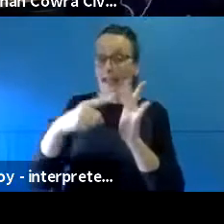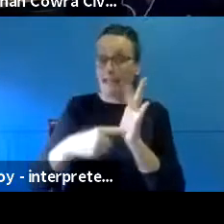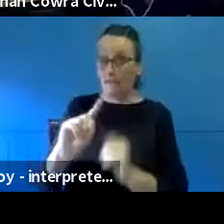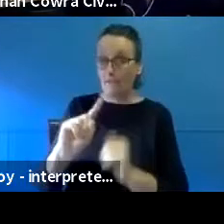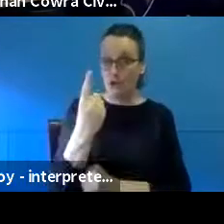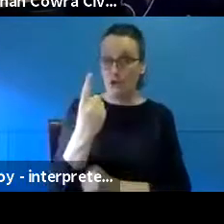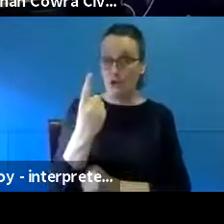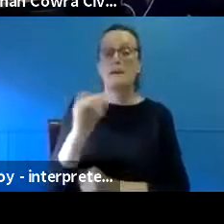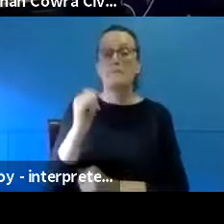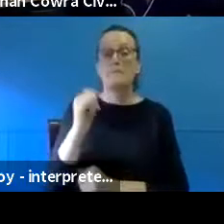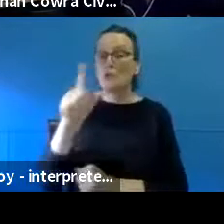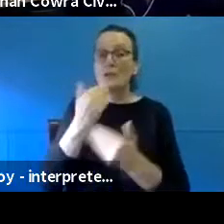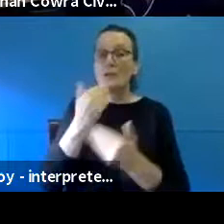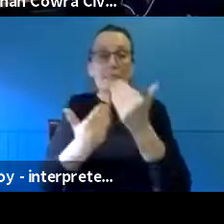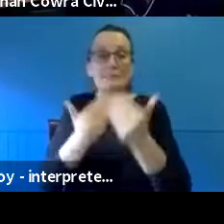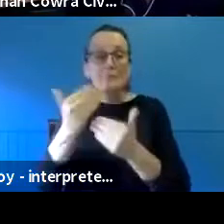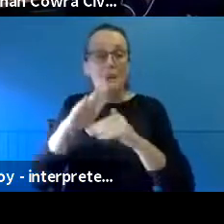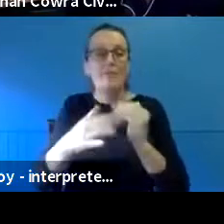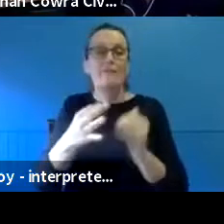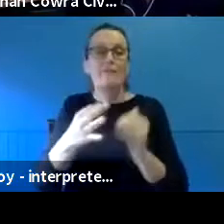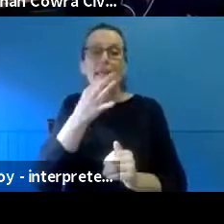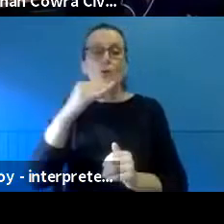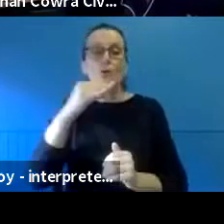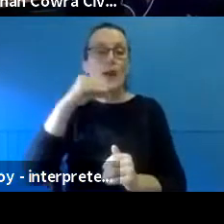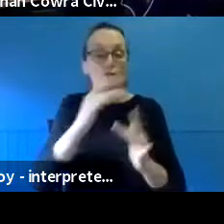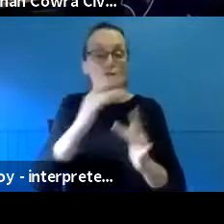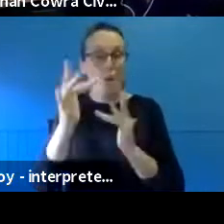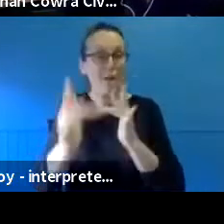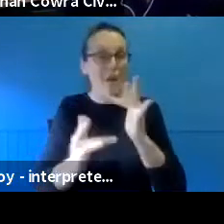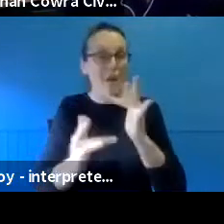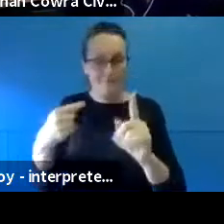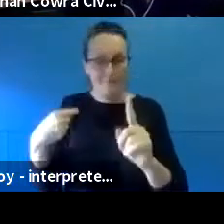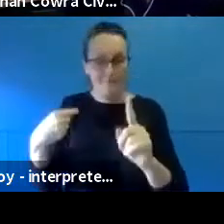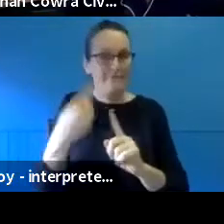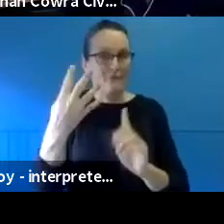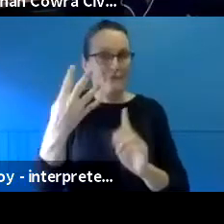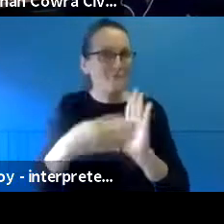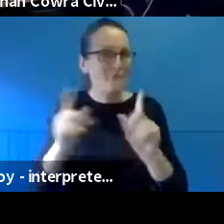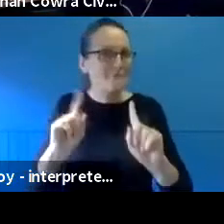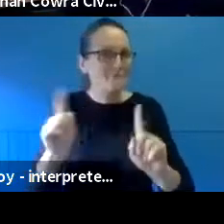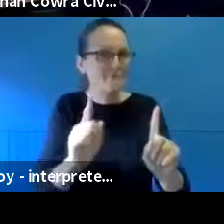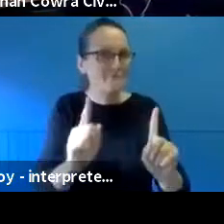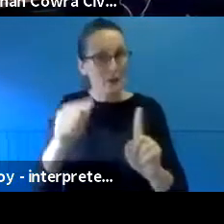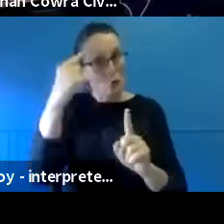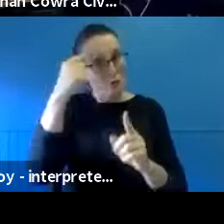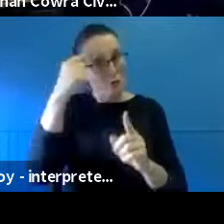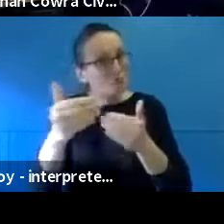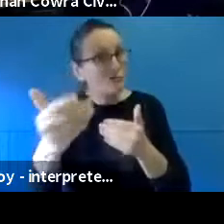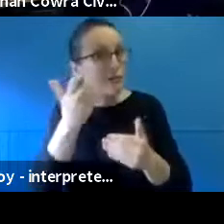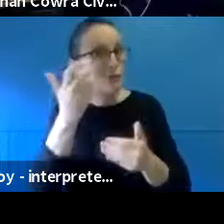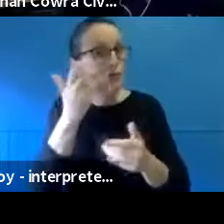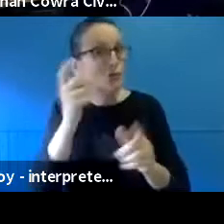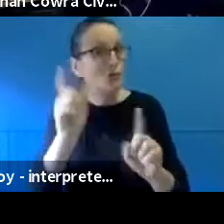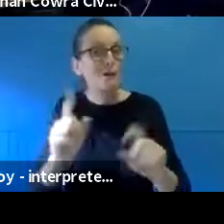and where Little Lunch Online has gone over the last 4 months and what you're thinking for the future.